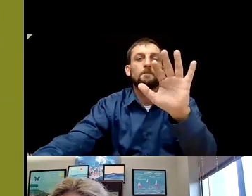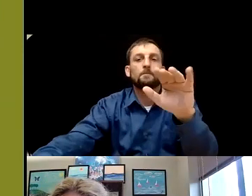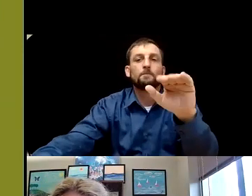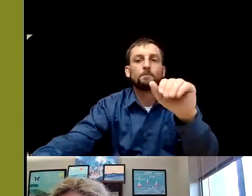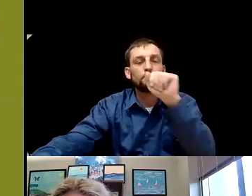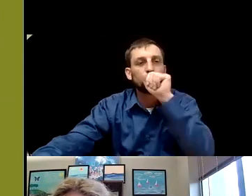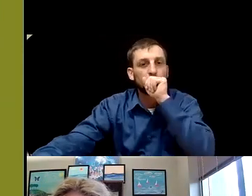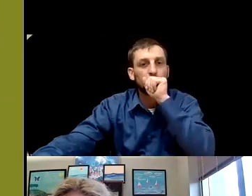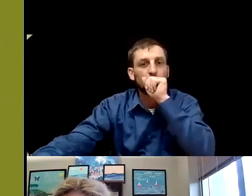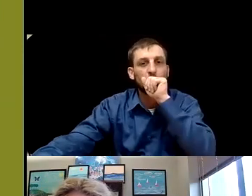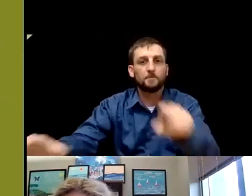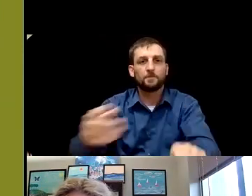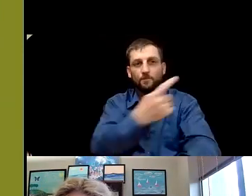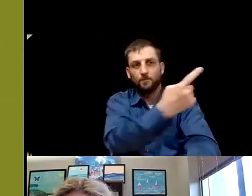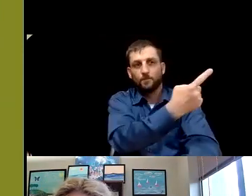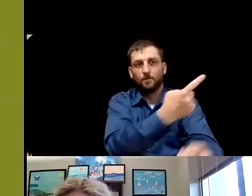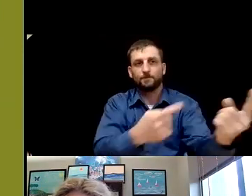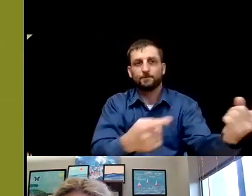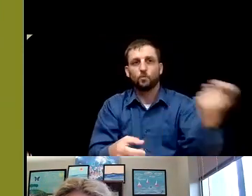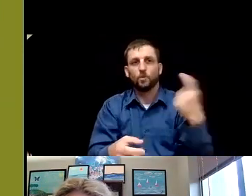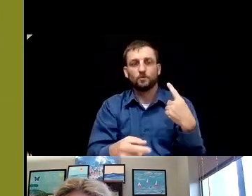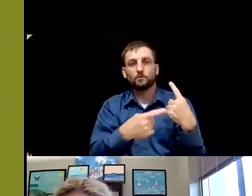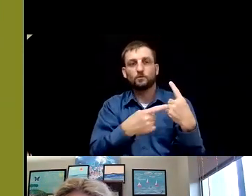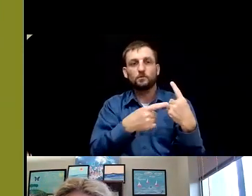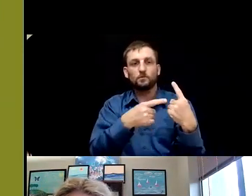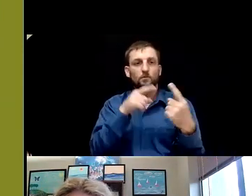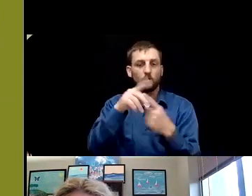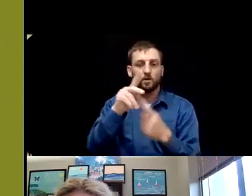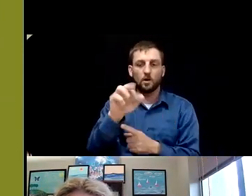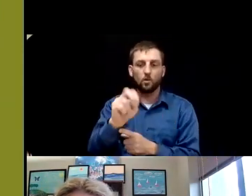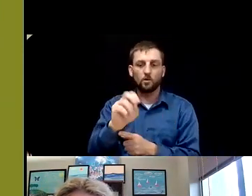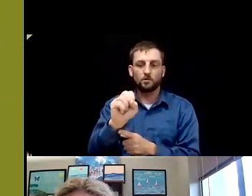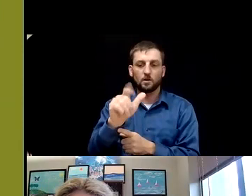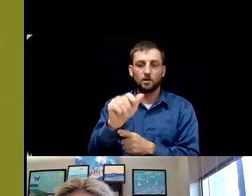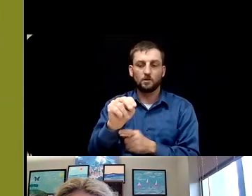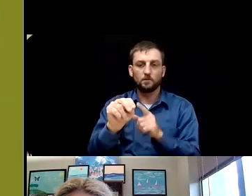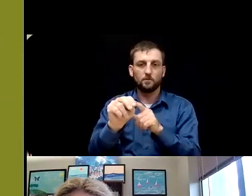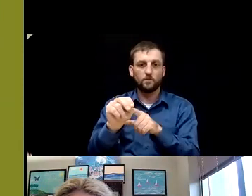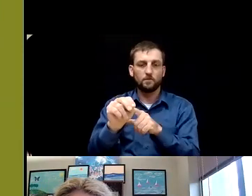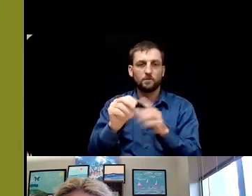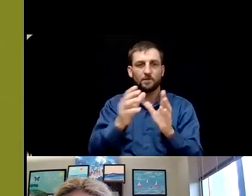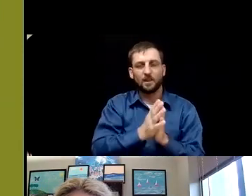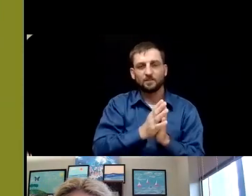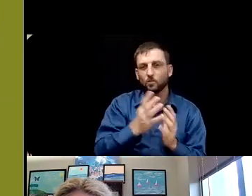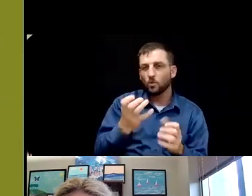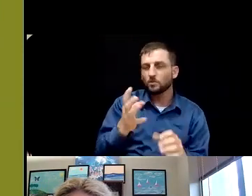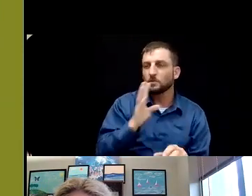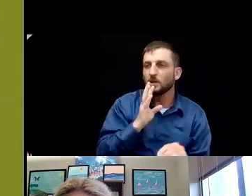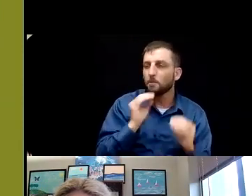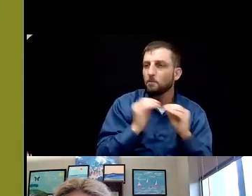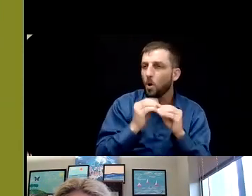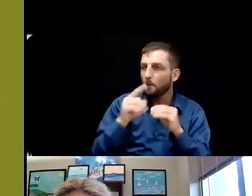So I have a question in the chat box from Karen Scallon about asking to speak more about remote